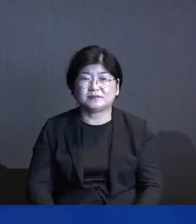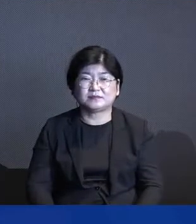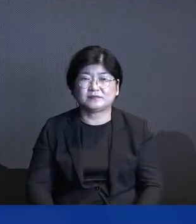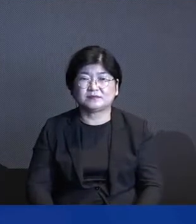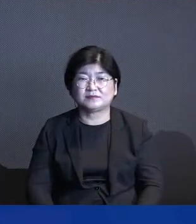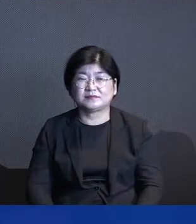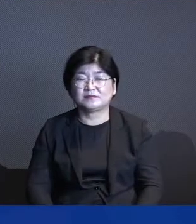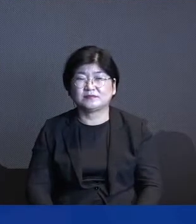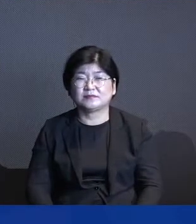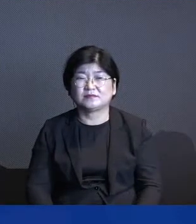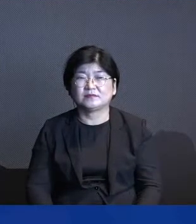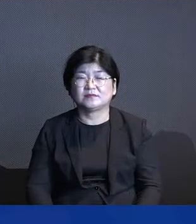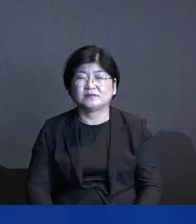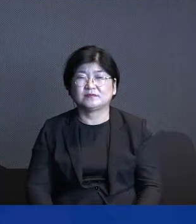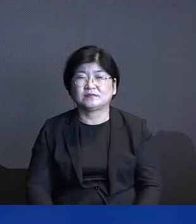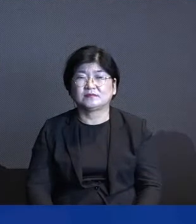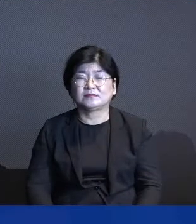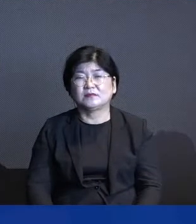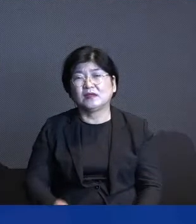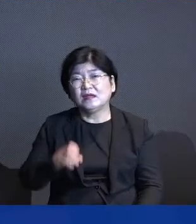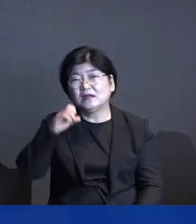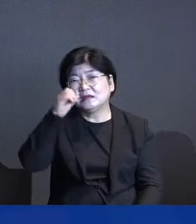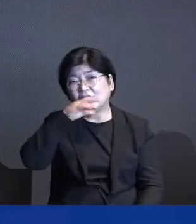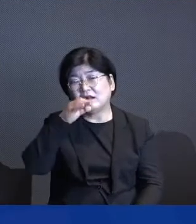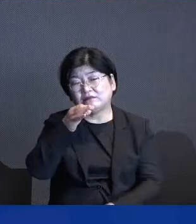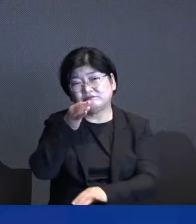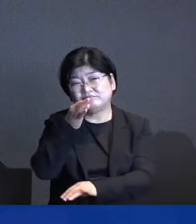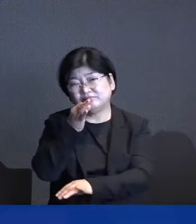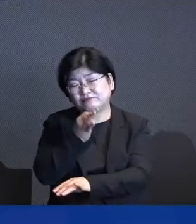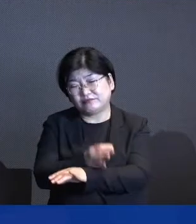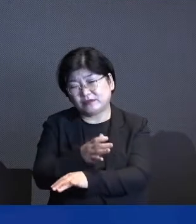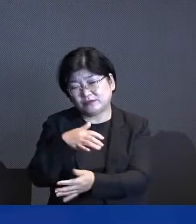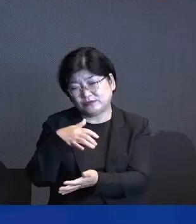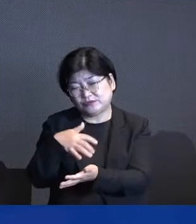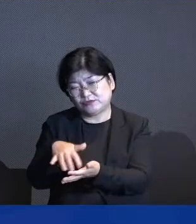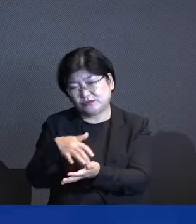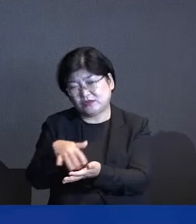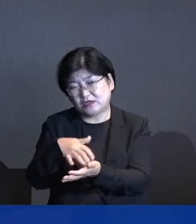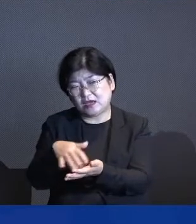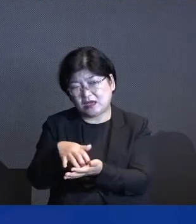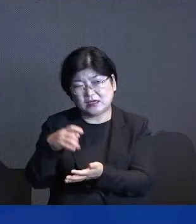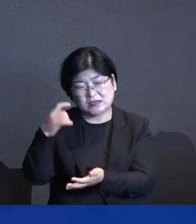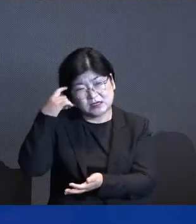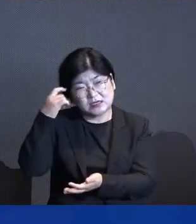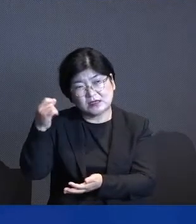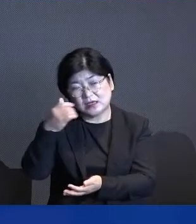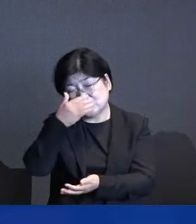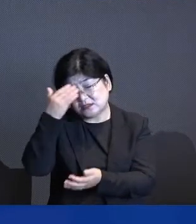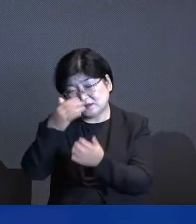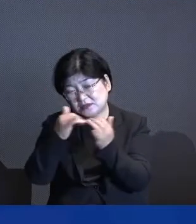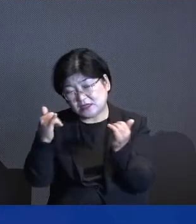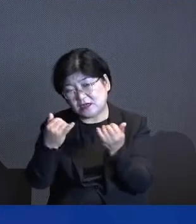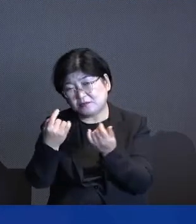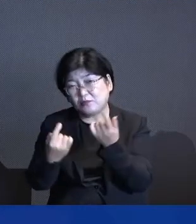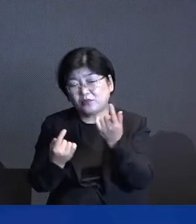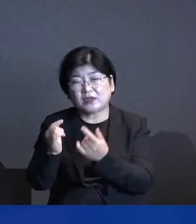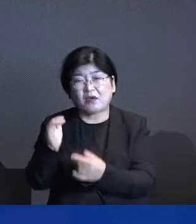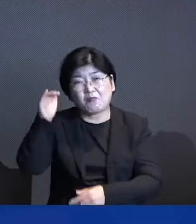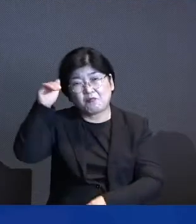greater versions of younger adults. So we need to take this into consideration when we plan for their